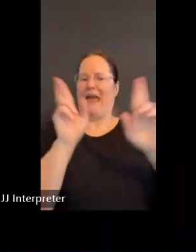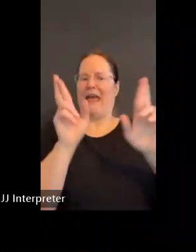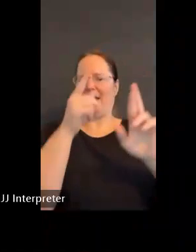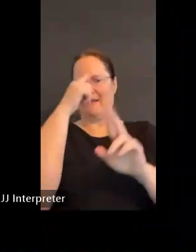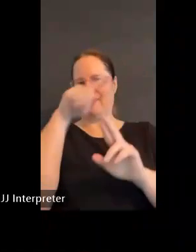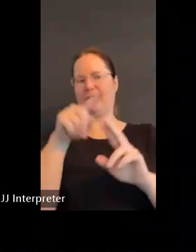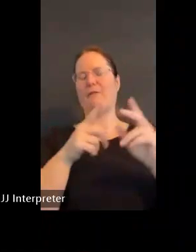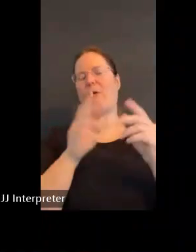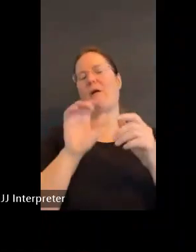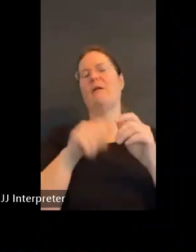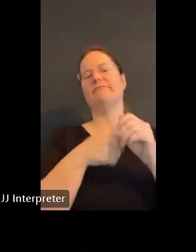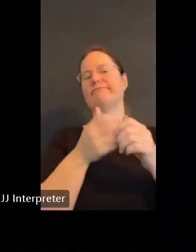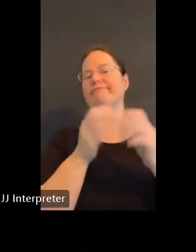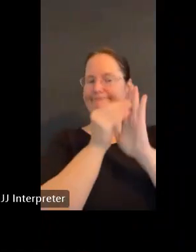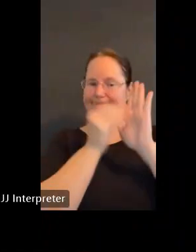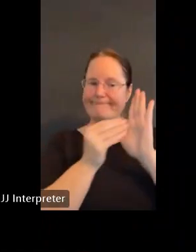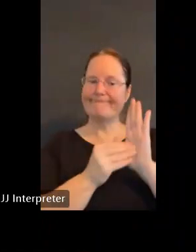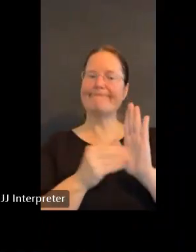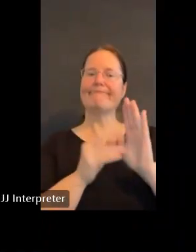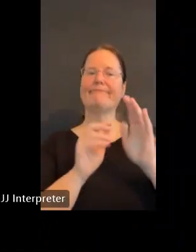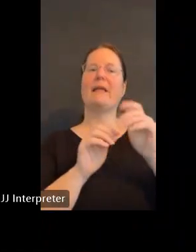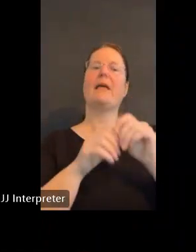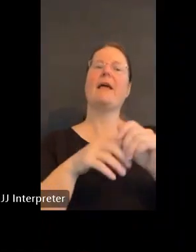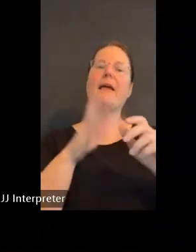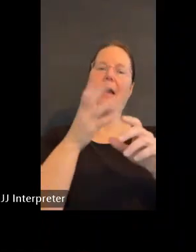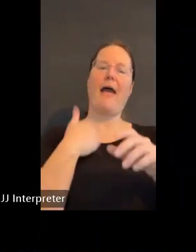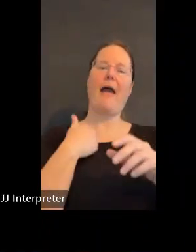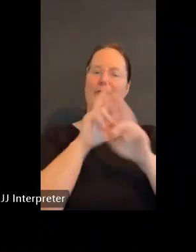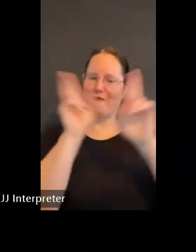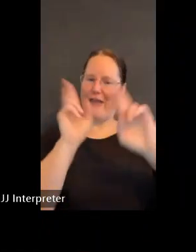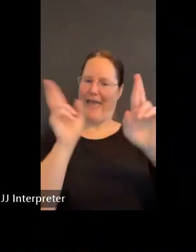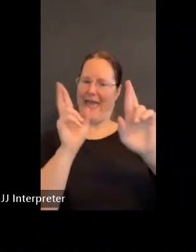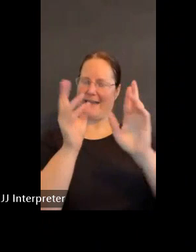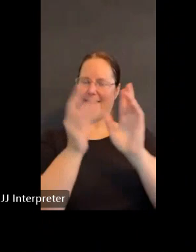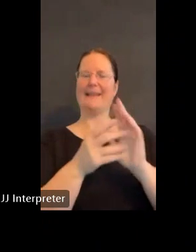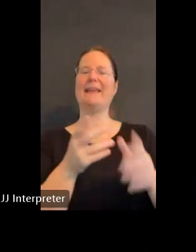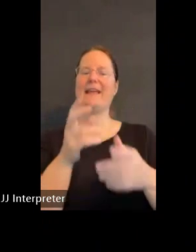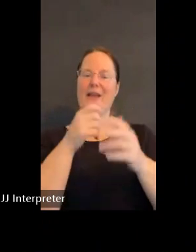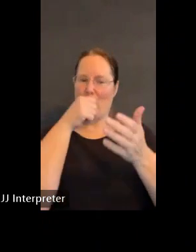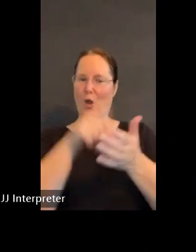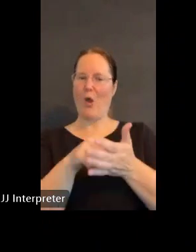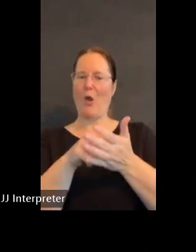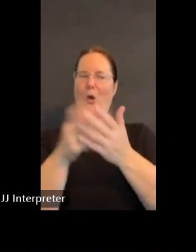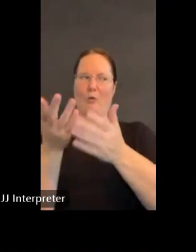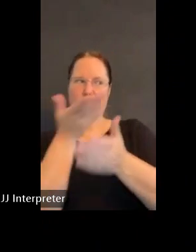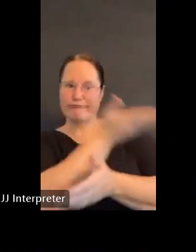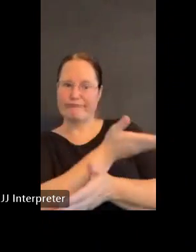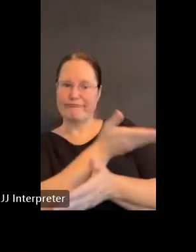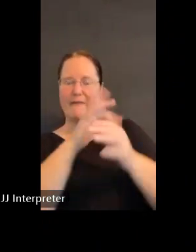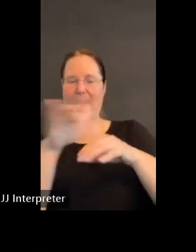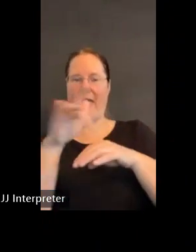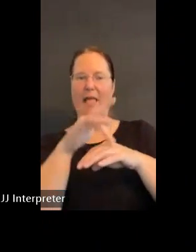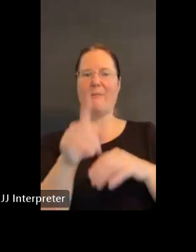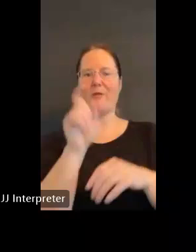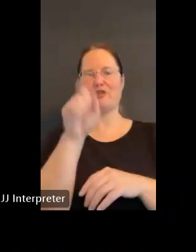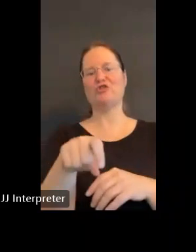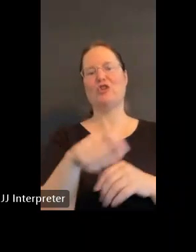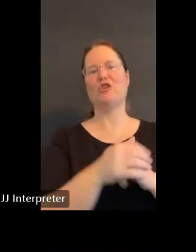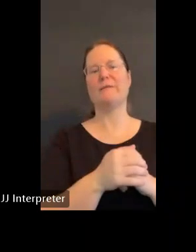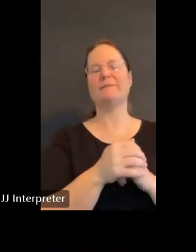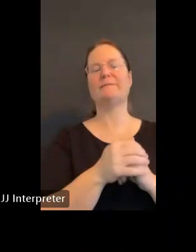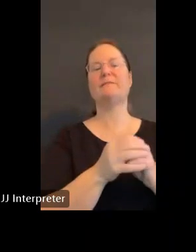make this process go so much faster if you get your note and have that available when you're submitting your request. And